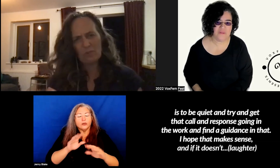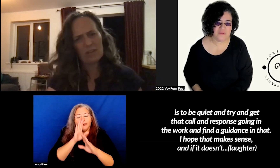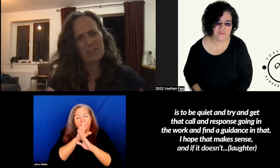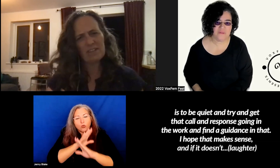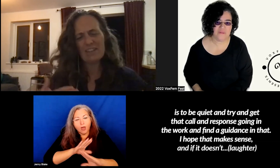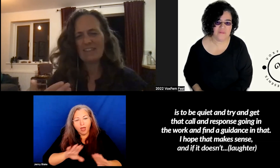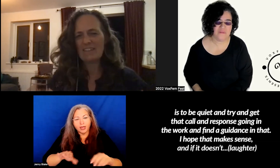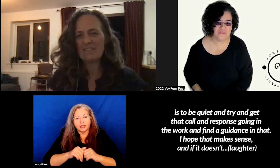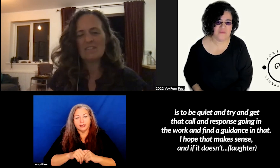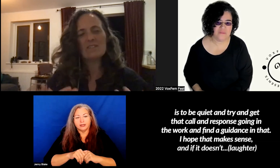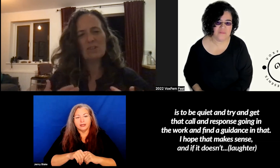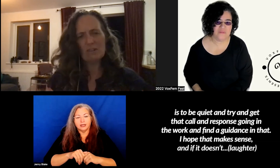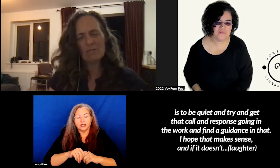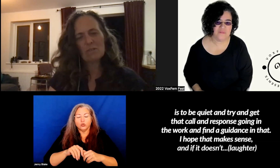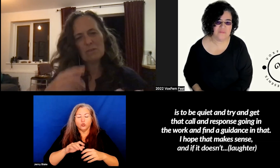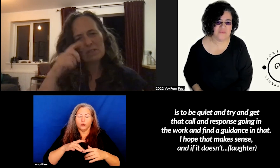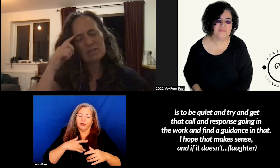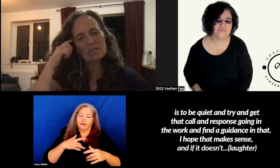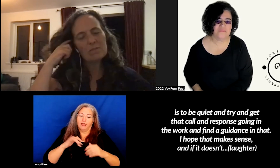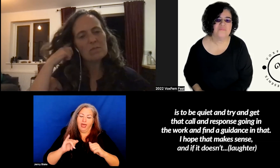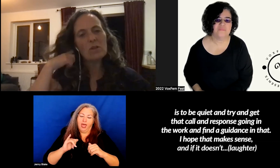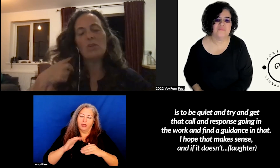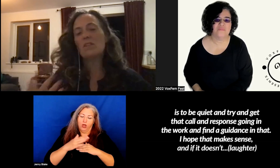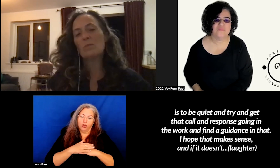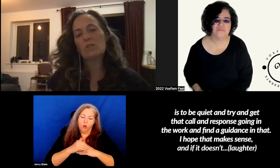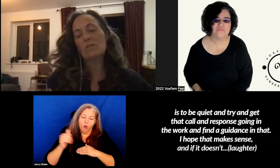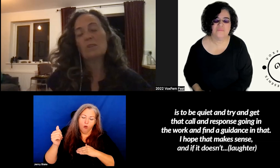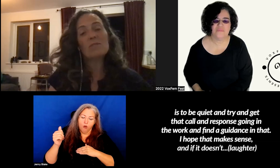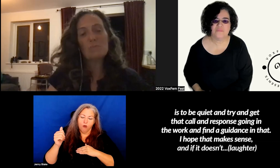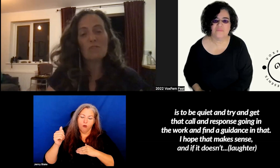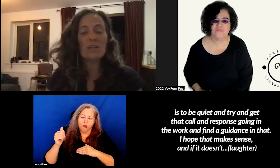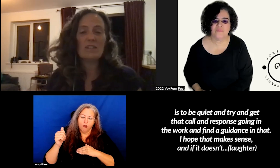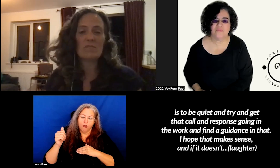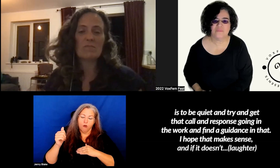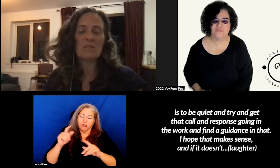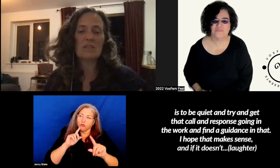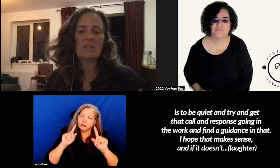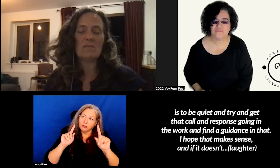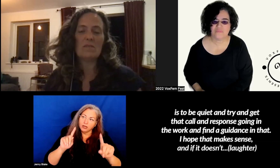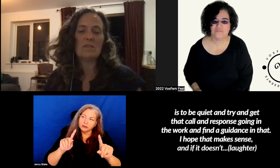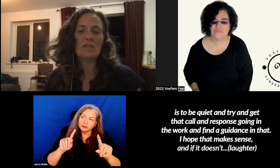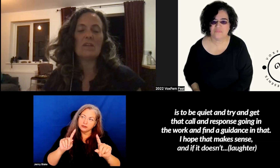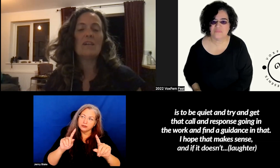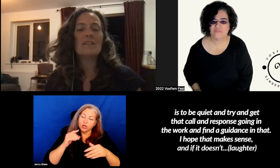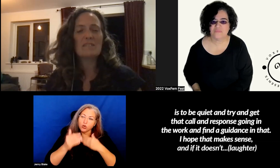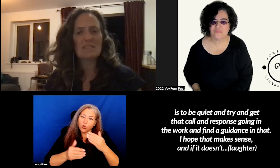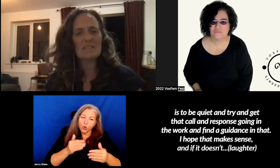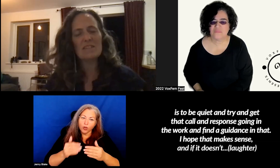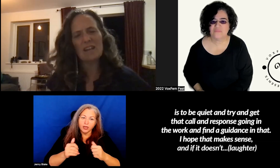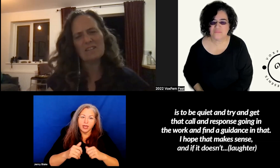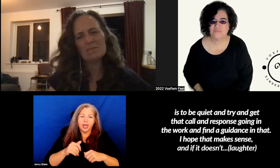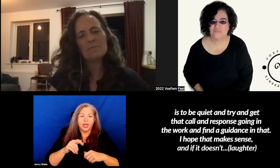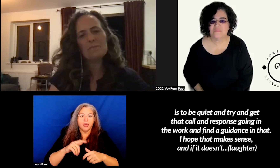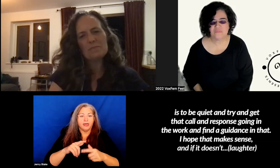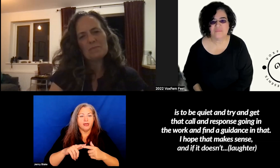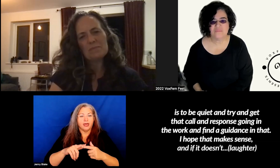and try and get that call and response going in the work that I'm, and find a guidance in